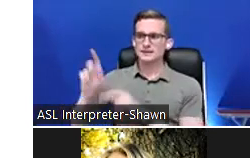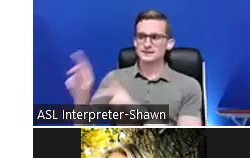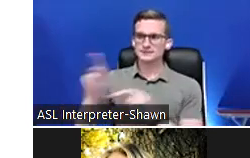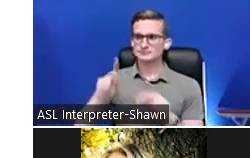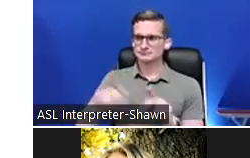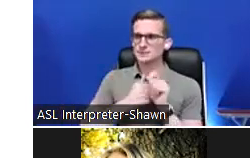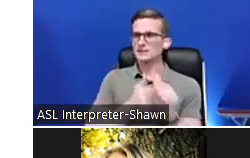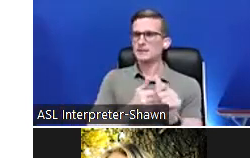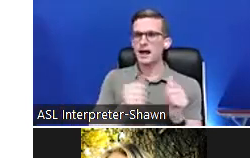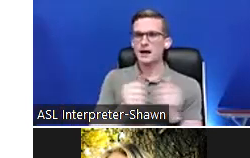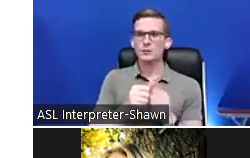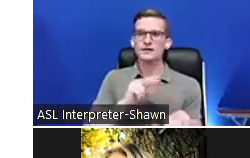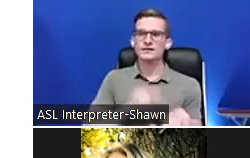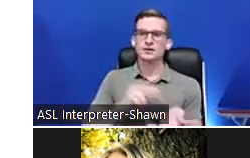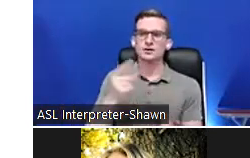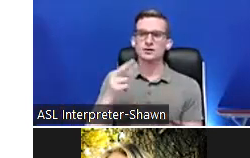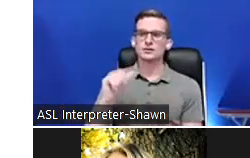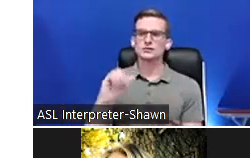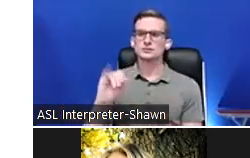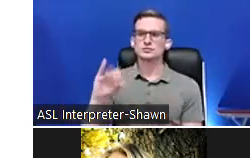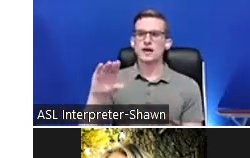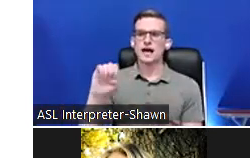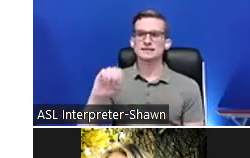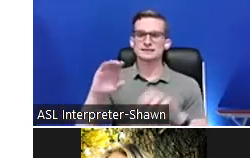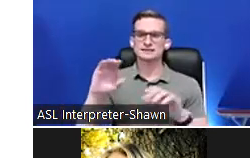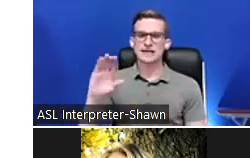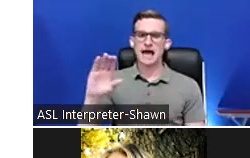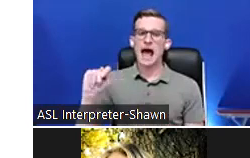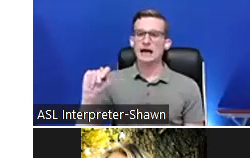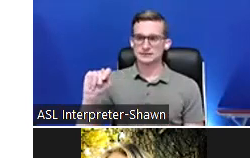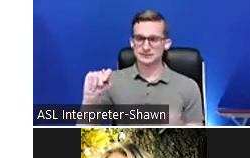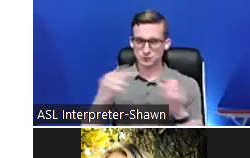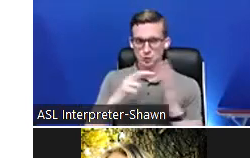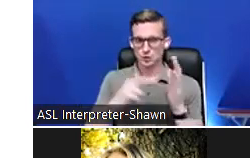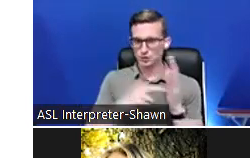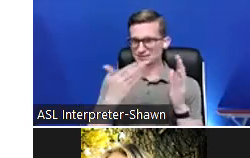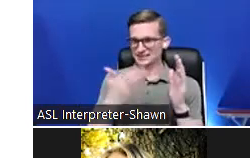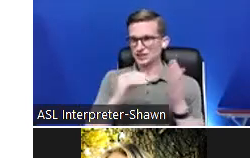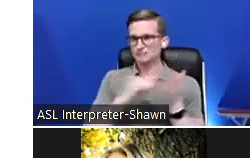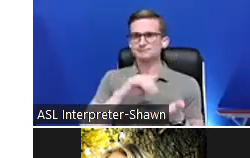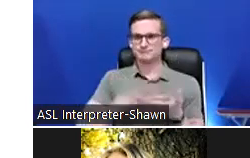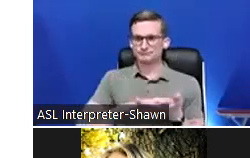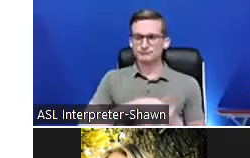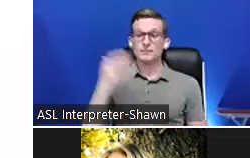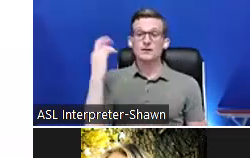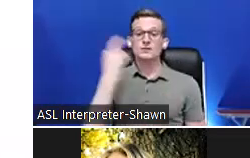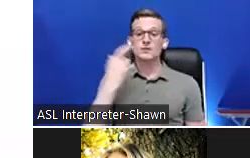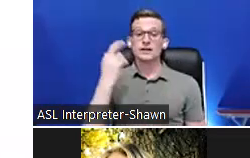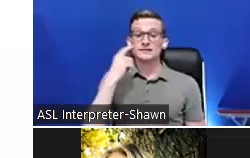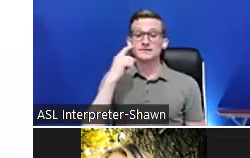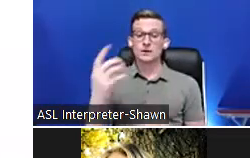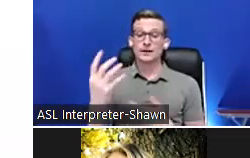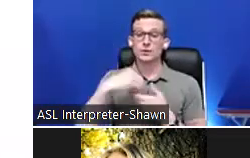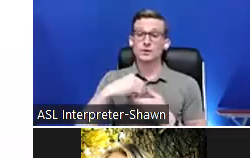Practice Act, which is written into the rules here. The reason for including these